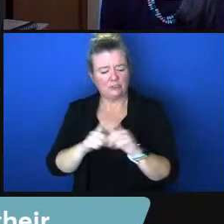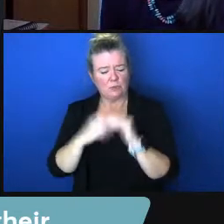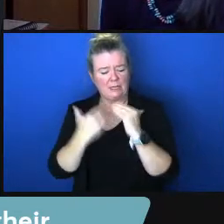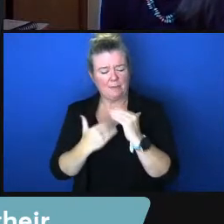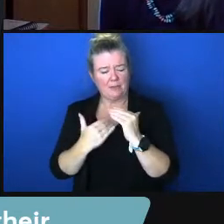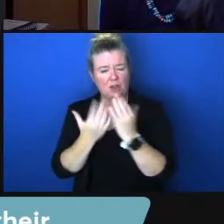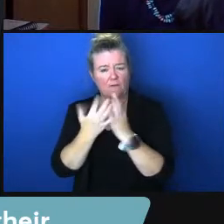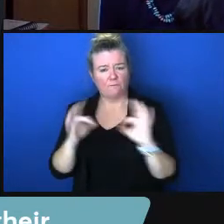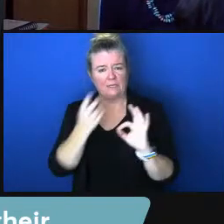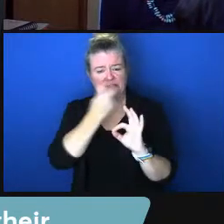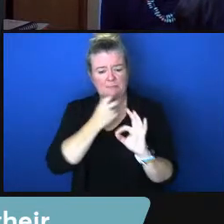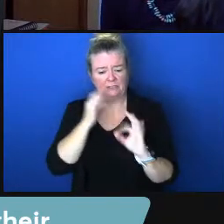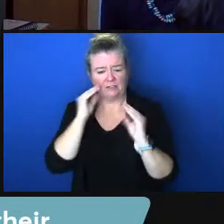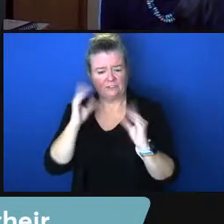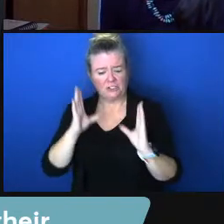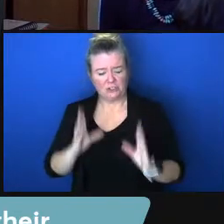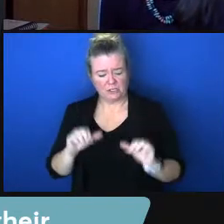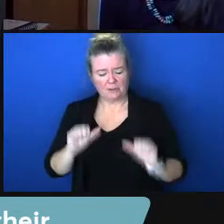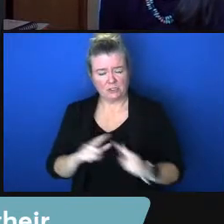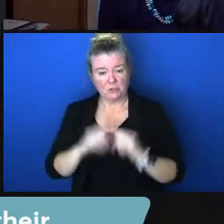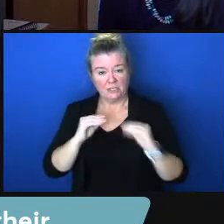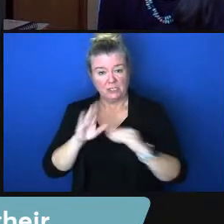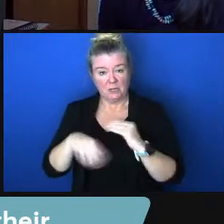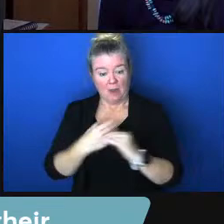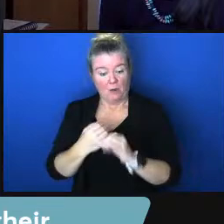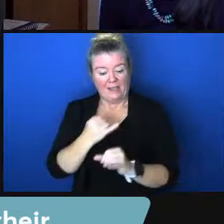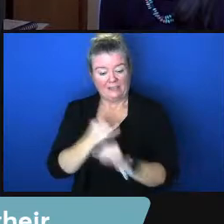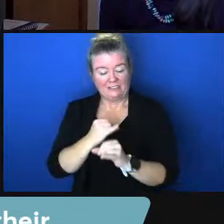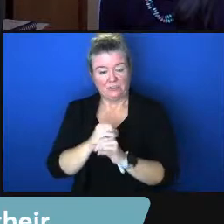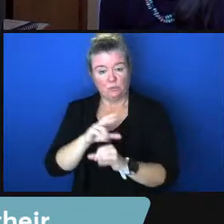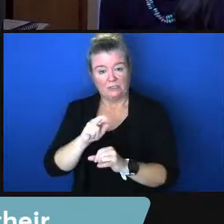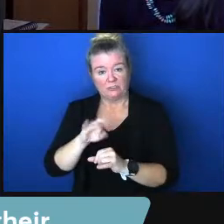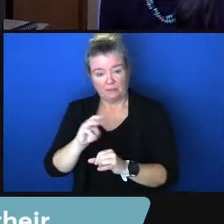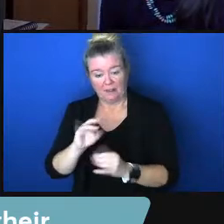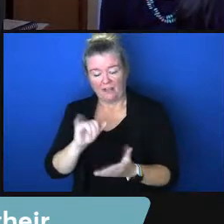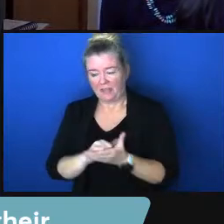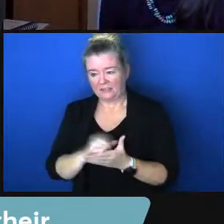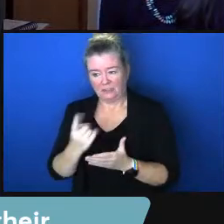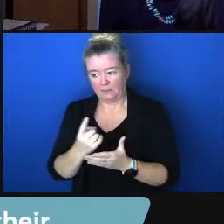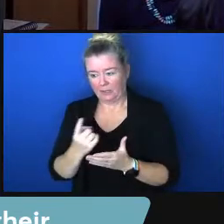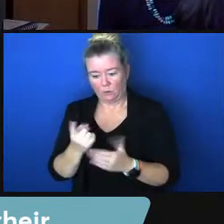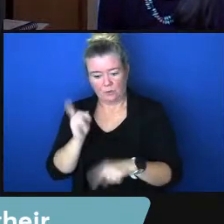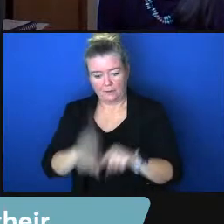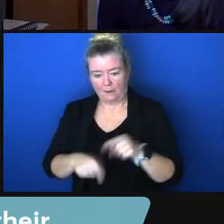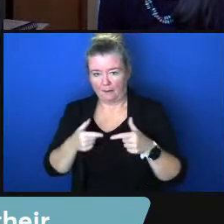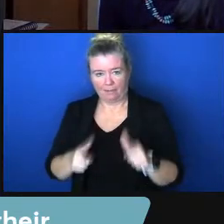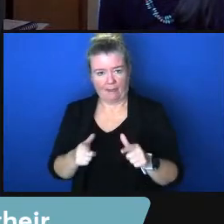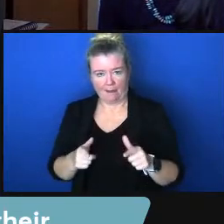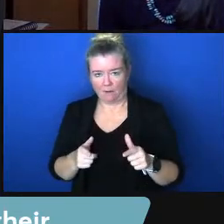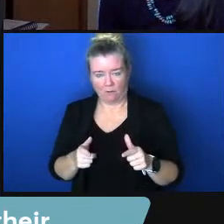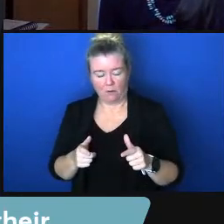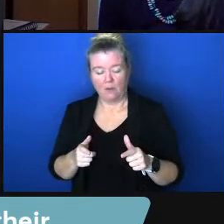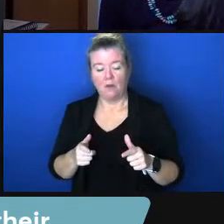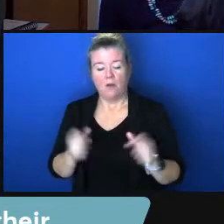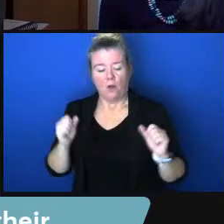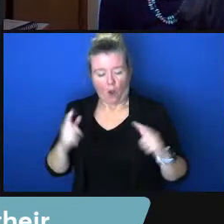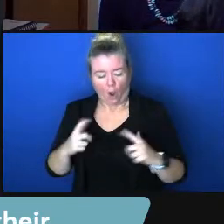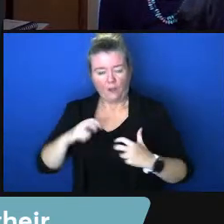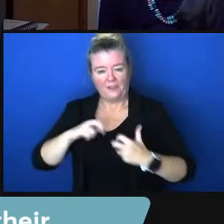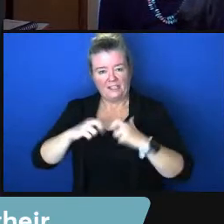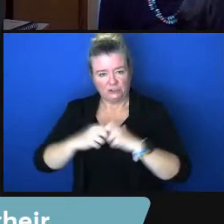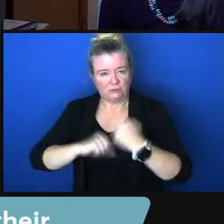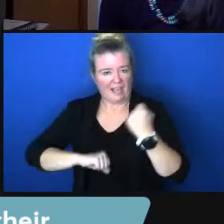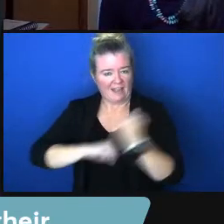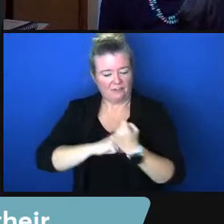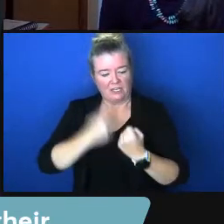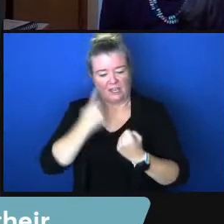of our teachers and their capacity to teach about institutionalized racism is something that we cannot allow. All of the issues advocated